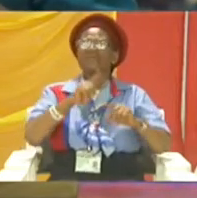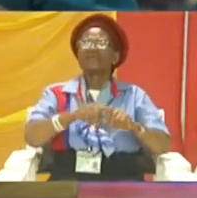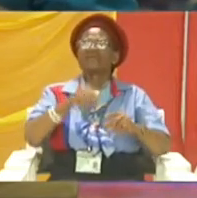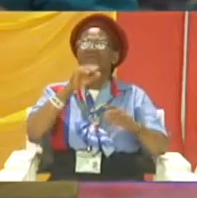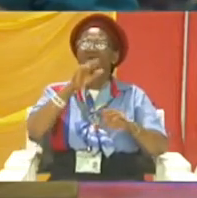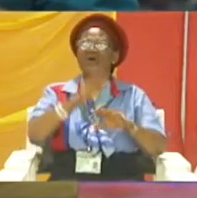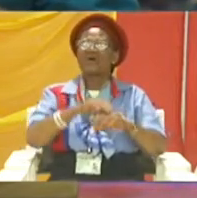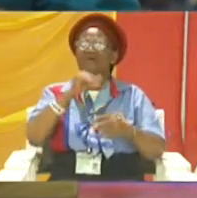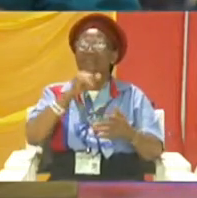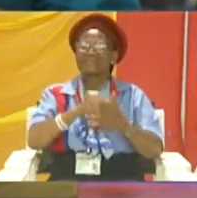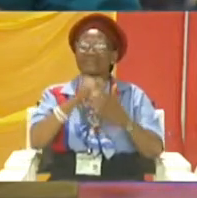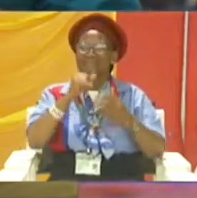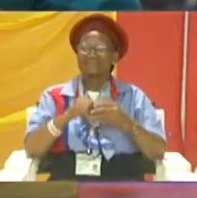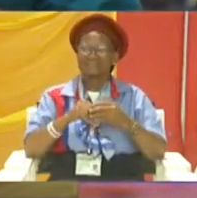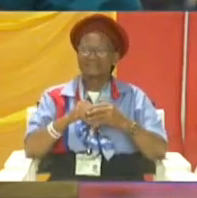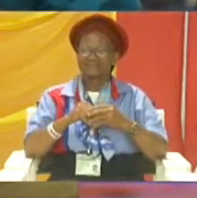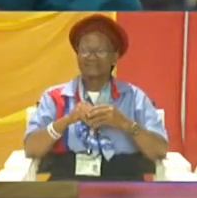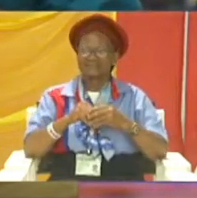Because